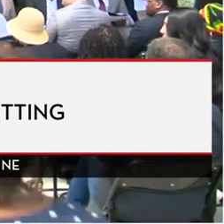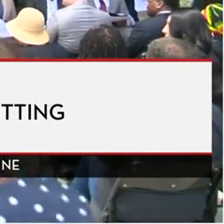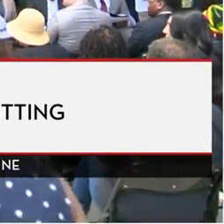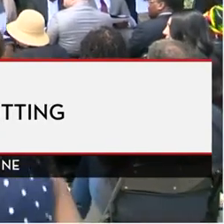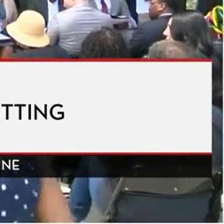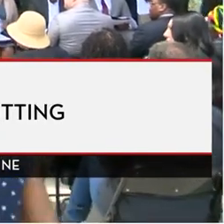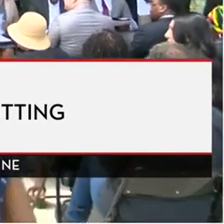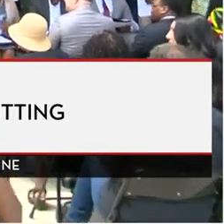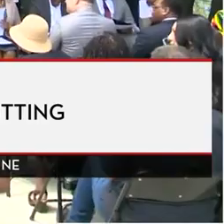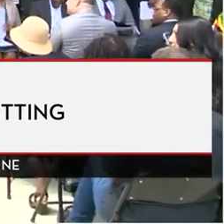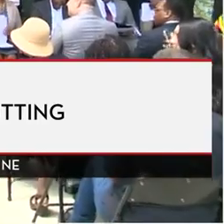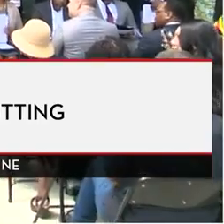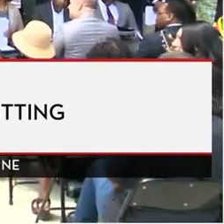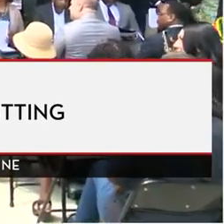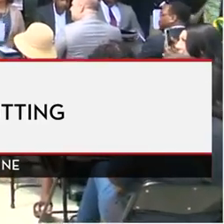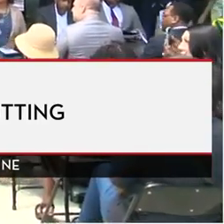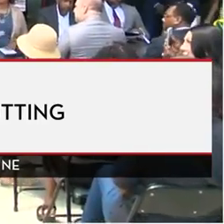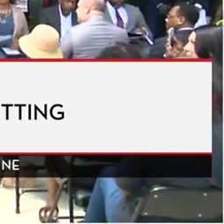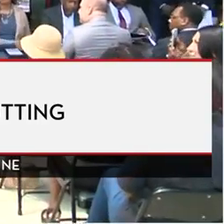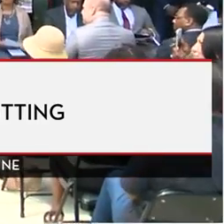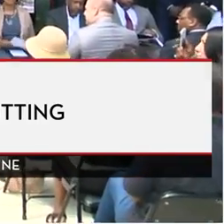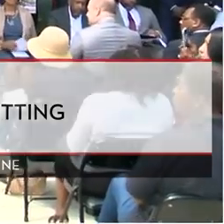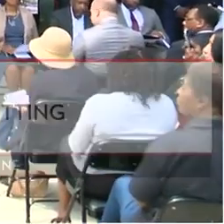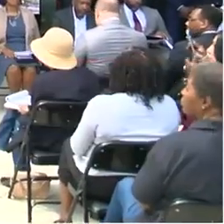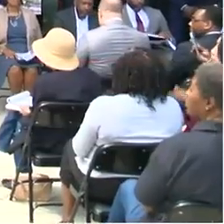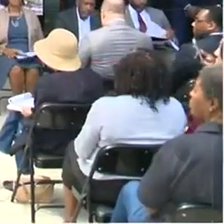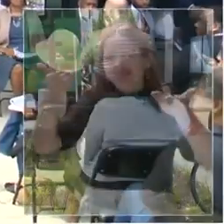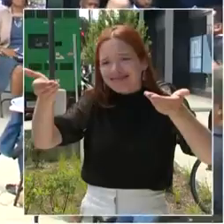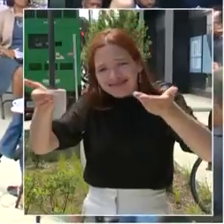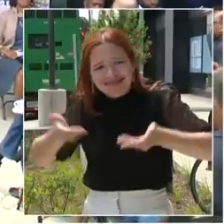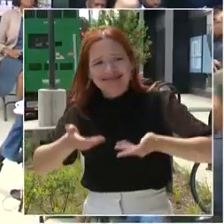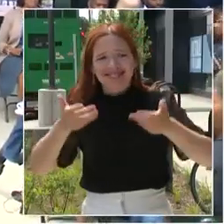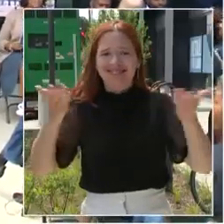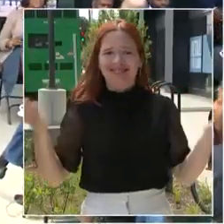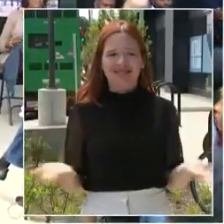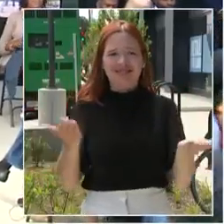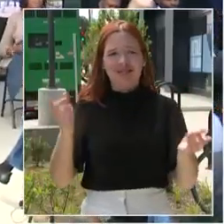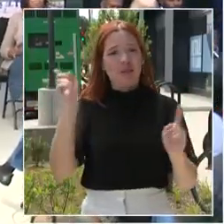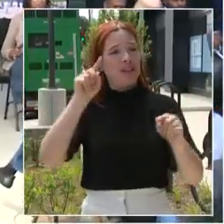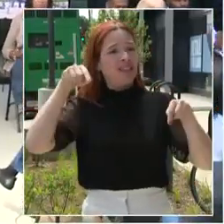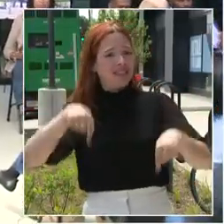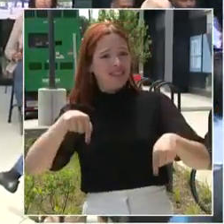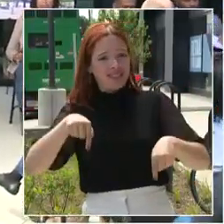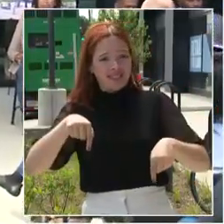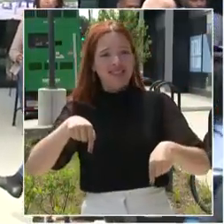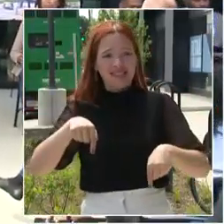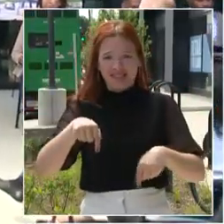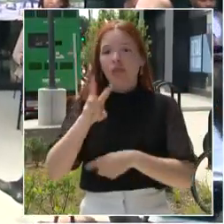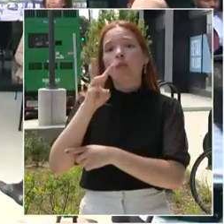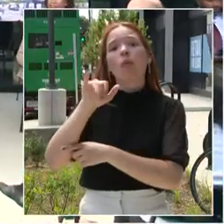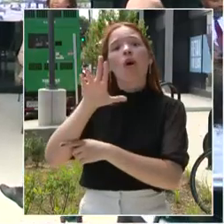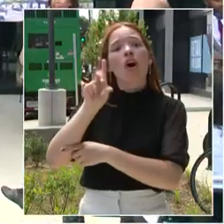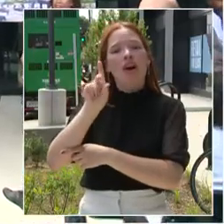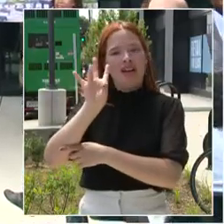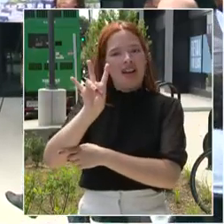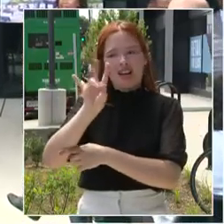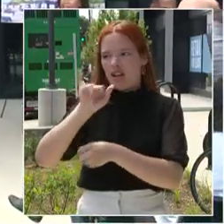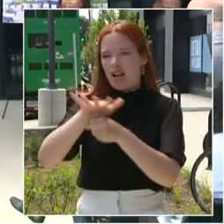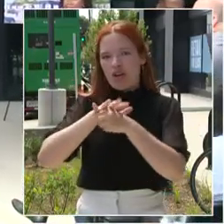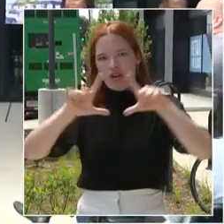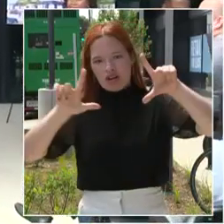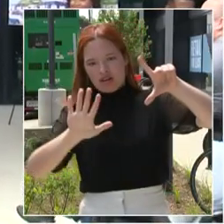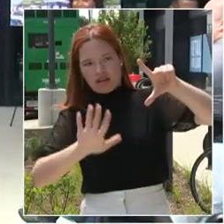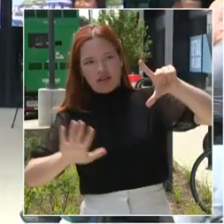I am excited to welcome you all to the downtown Ward 7, also known as Minnesota Avenue, here on Minnesota